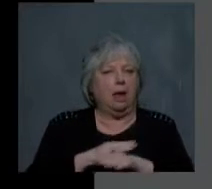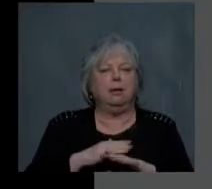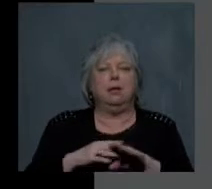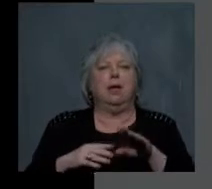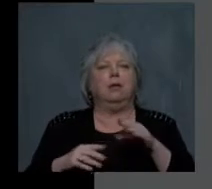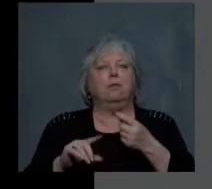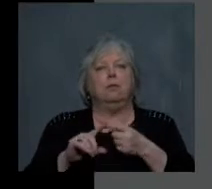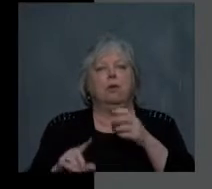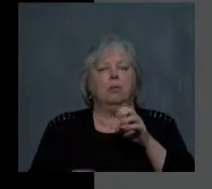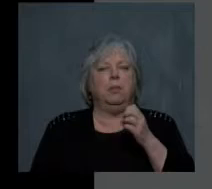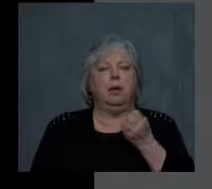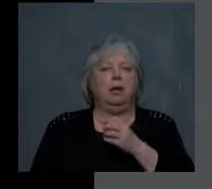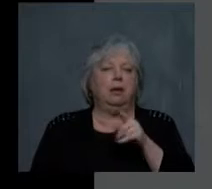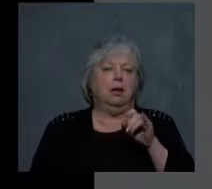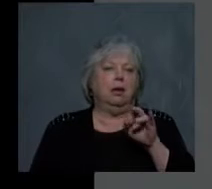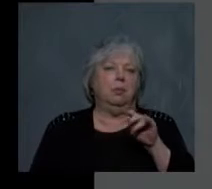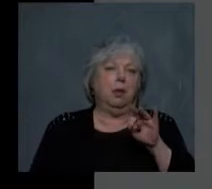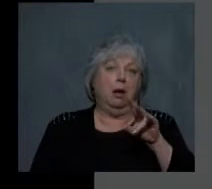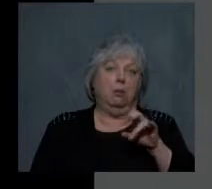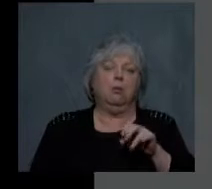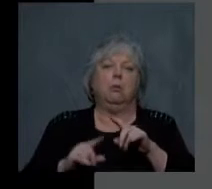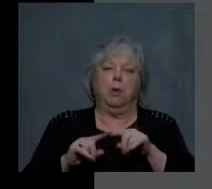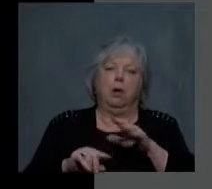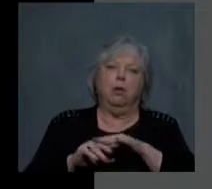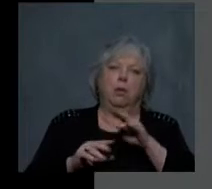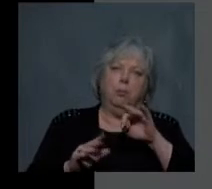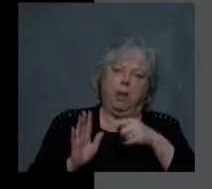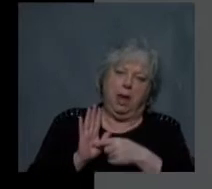I'm seeing proposed entrances here on the map.